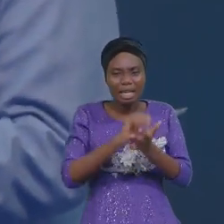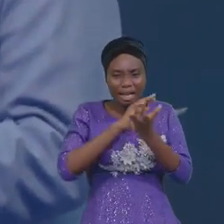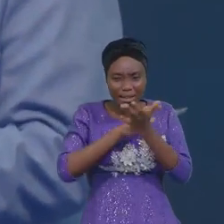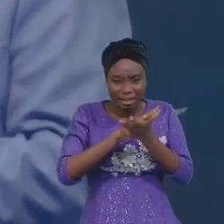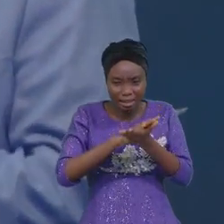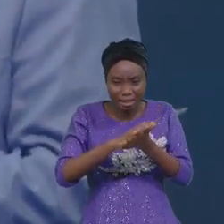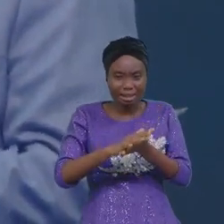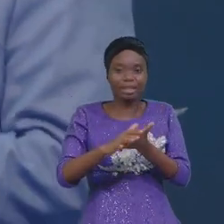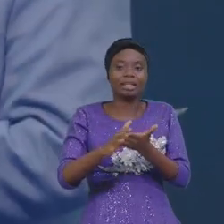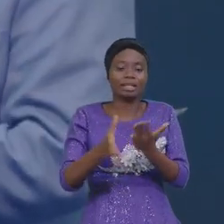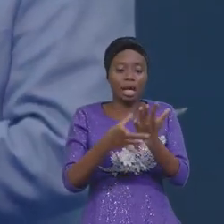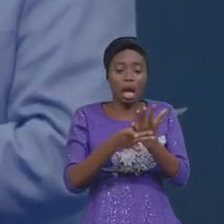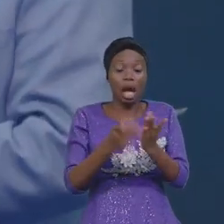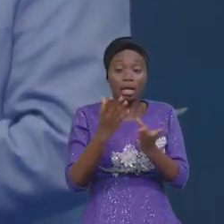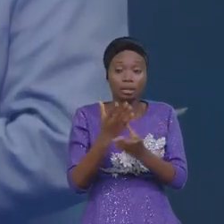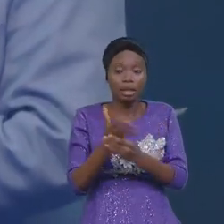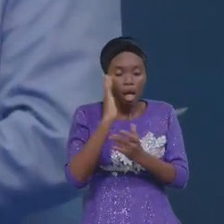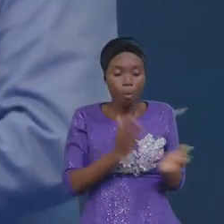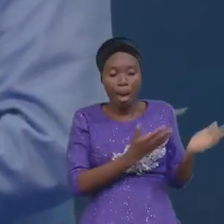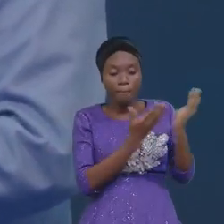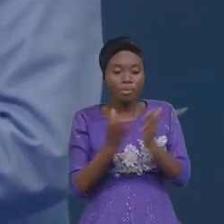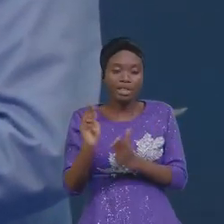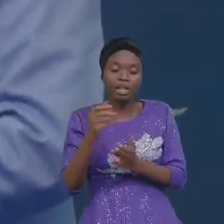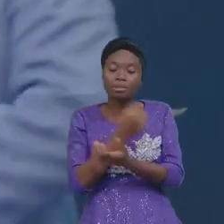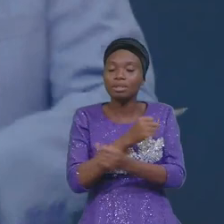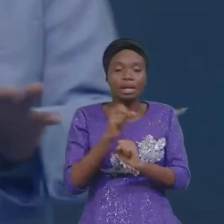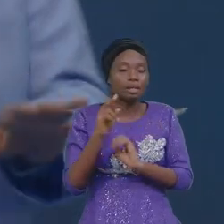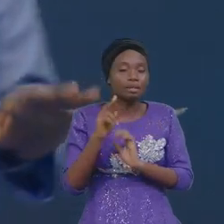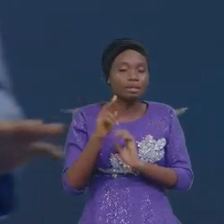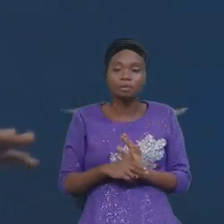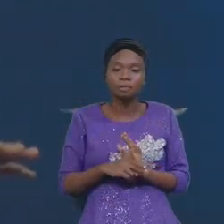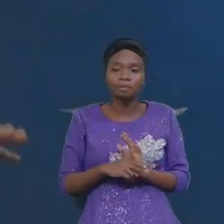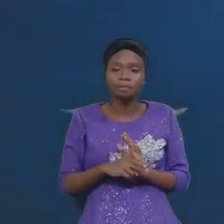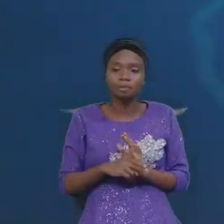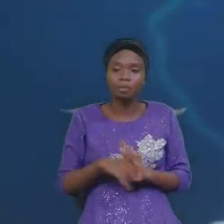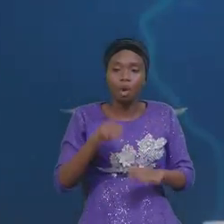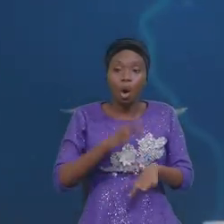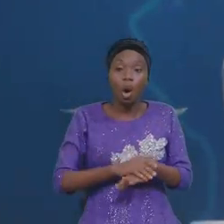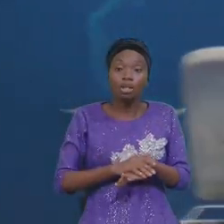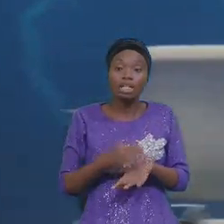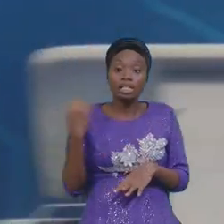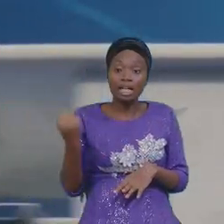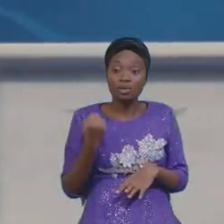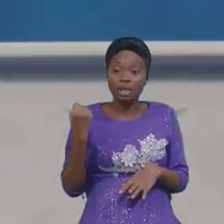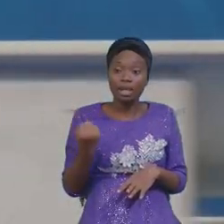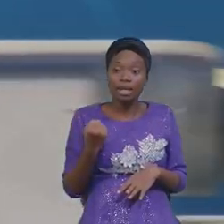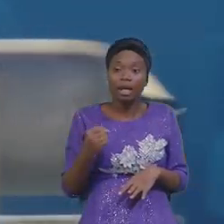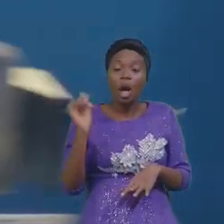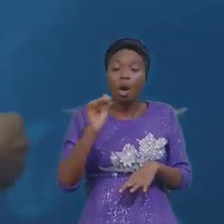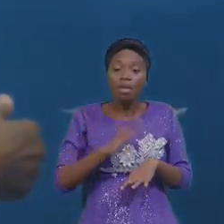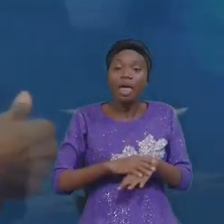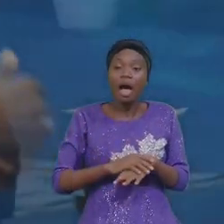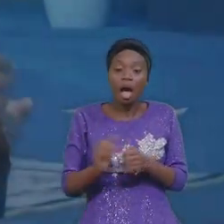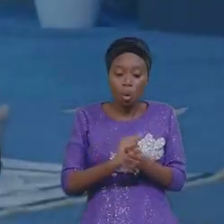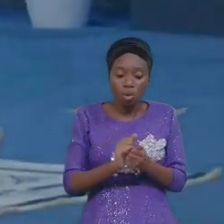cleansing of the hand will bring them salvation. On a Sabbath day, on their worship day, they will